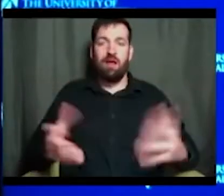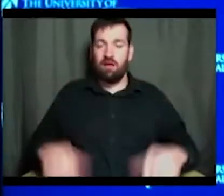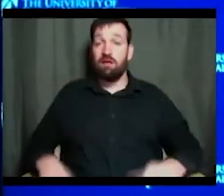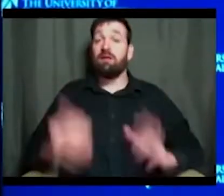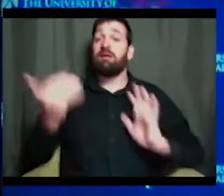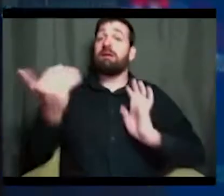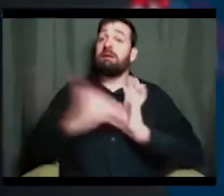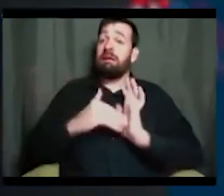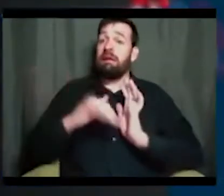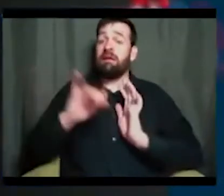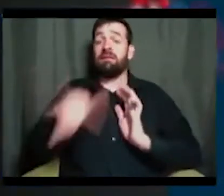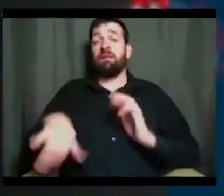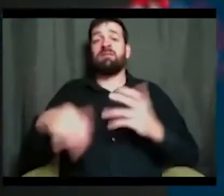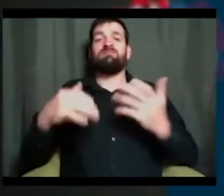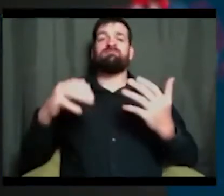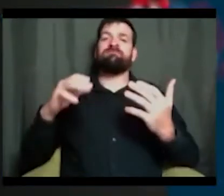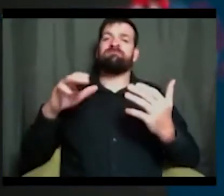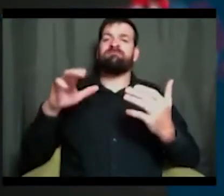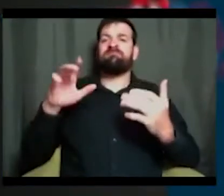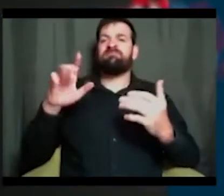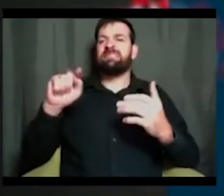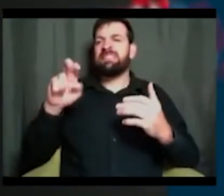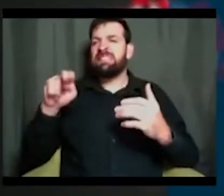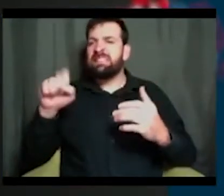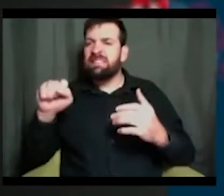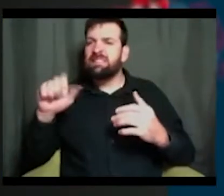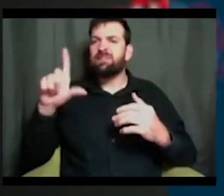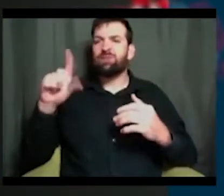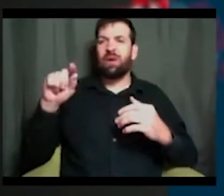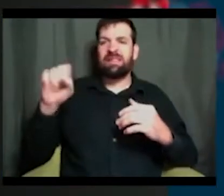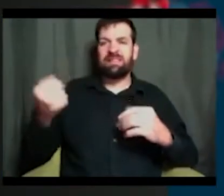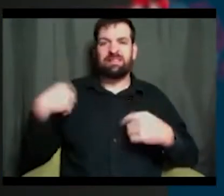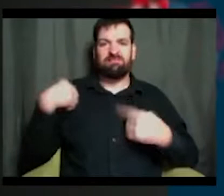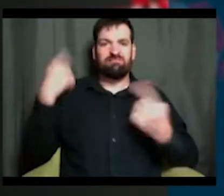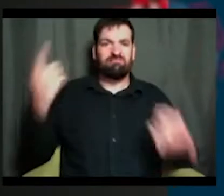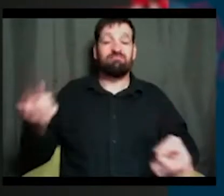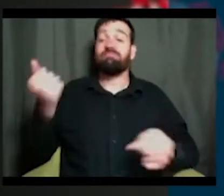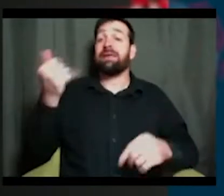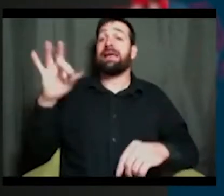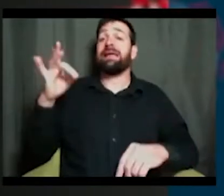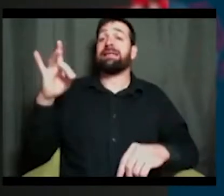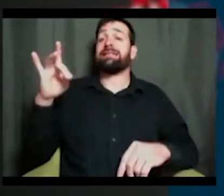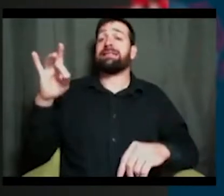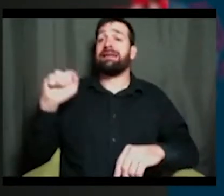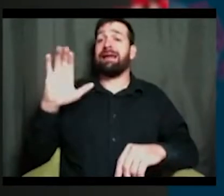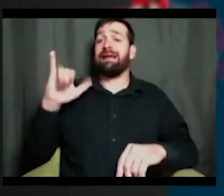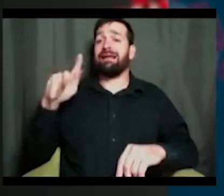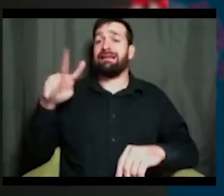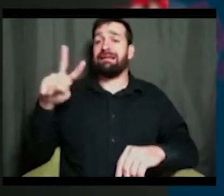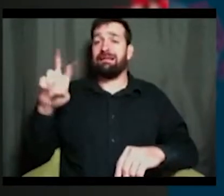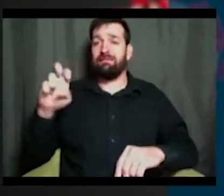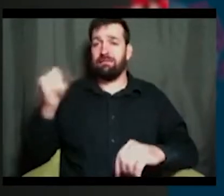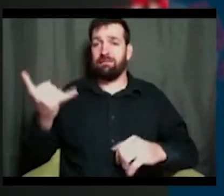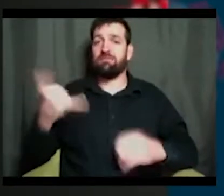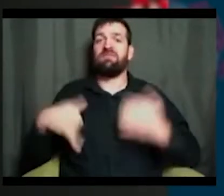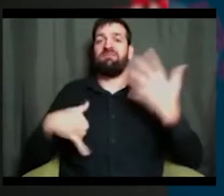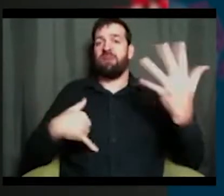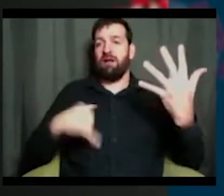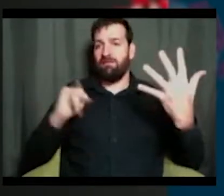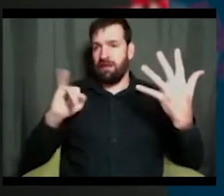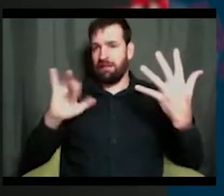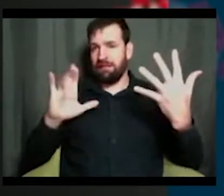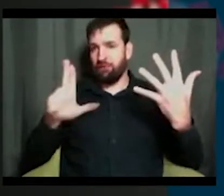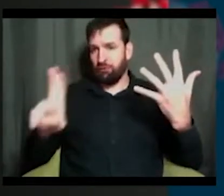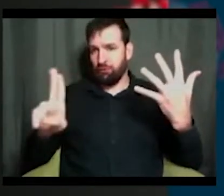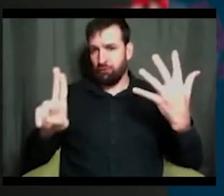high teens, low 20s for quite some time. We have 18 active infections right now, 5 in the ICU, and 4 of those on